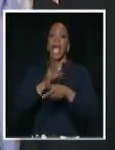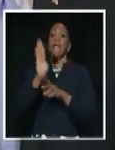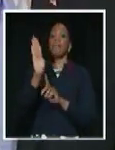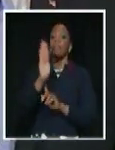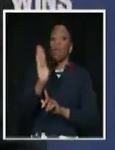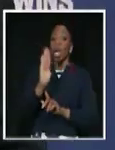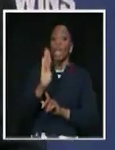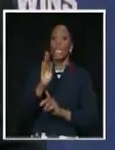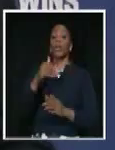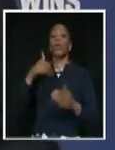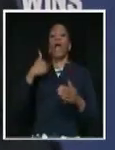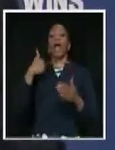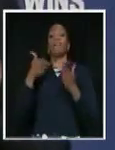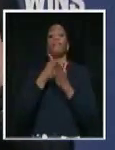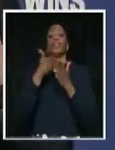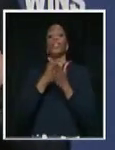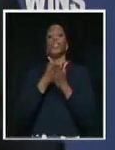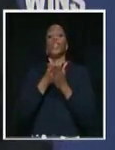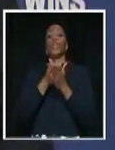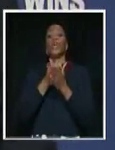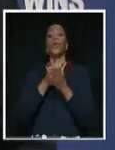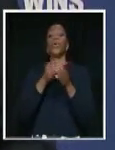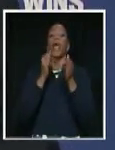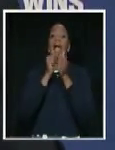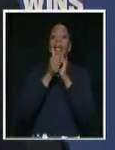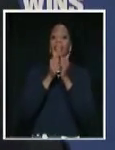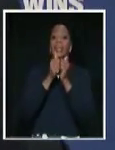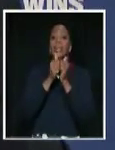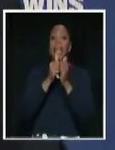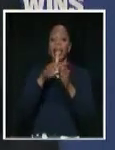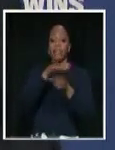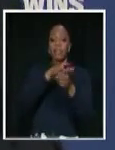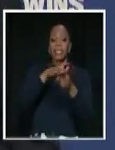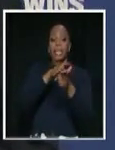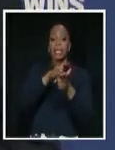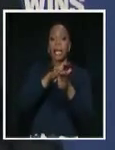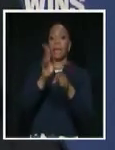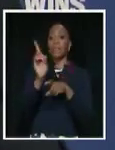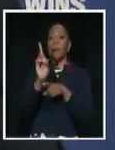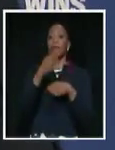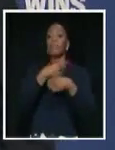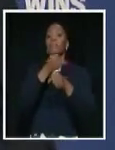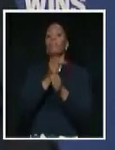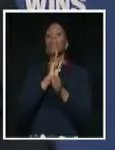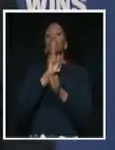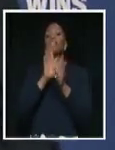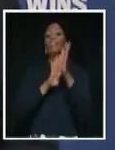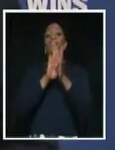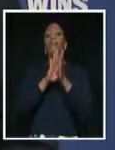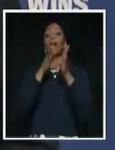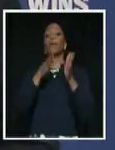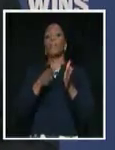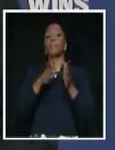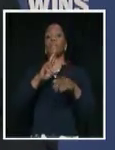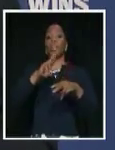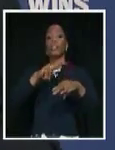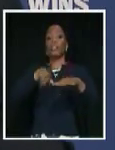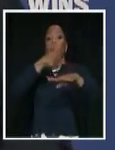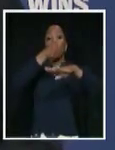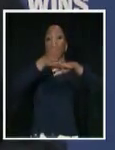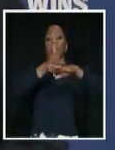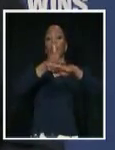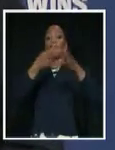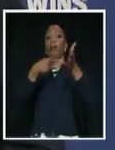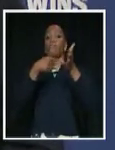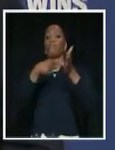have a new athletic facility, Bill de Blasio was instrumental in making sure that that developer built affordable housing. Well, it's been 2